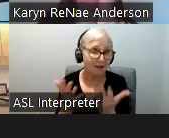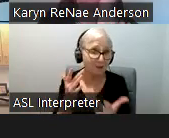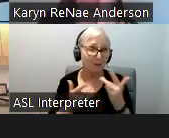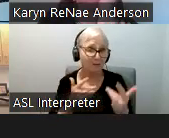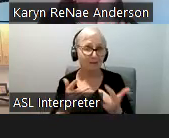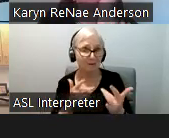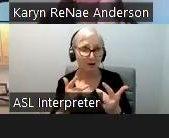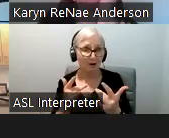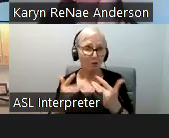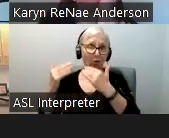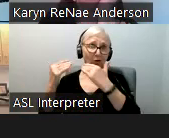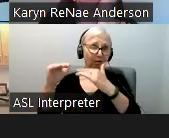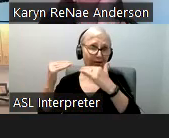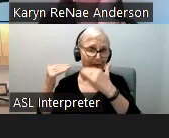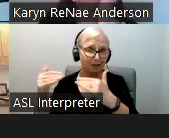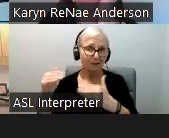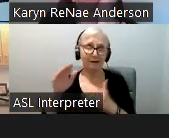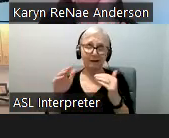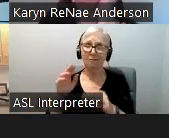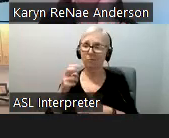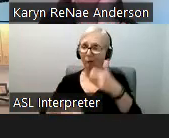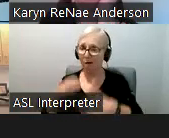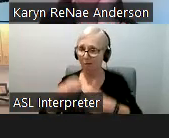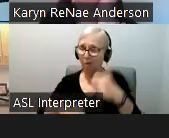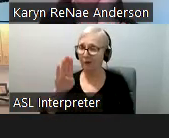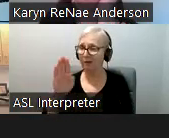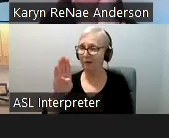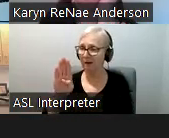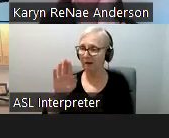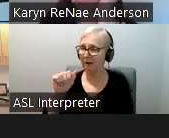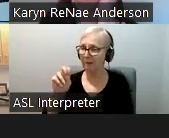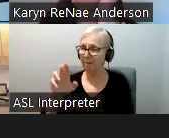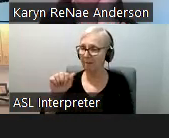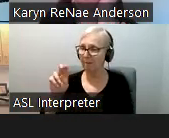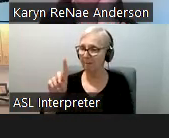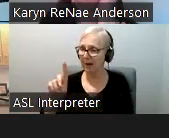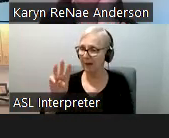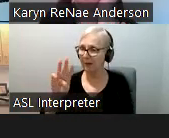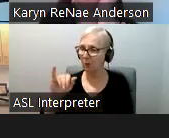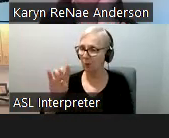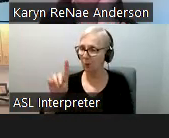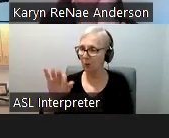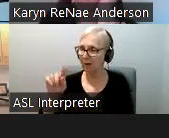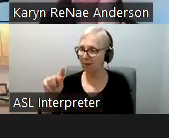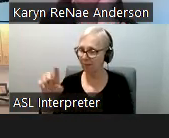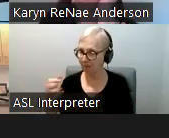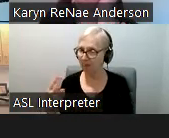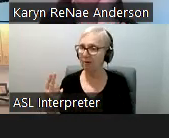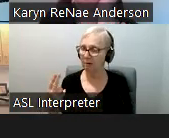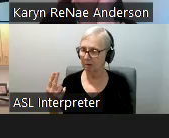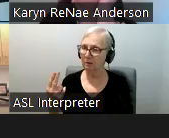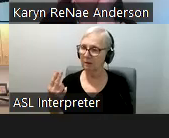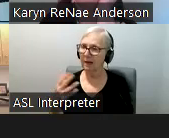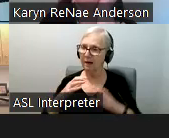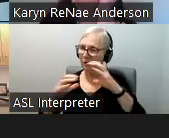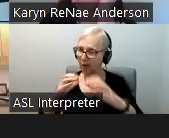that we're going to become at a bandwidth again, and that we might be at a deficit with another council, and that our communication would